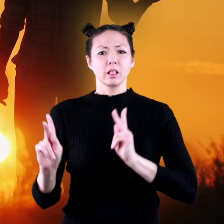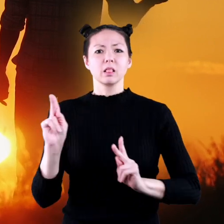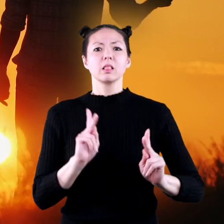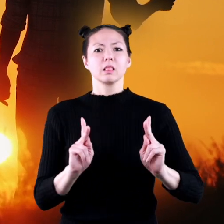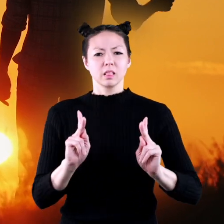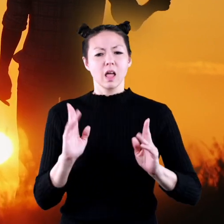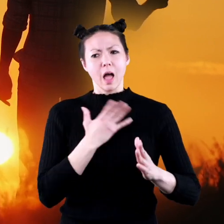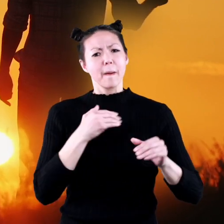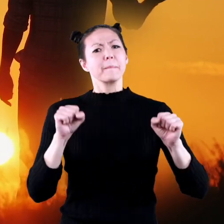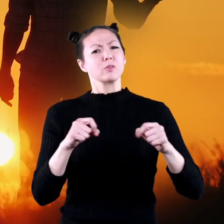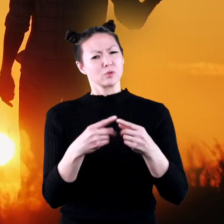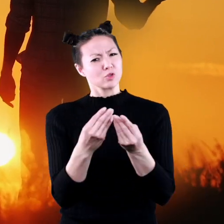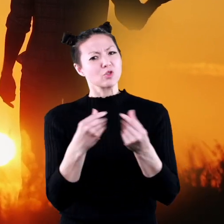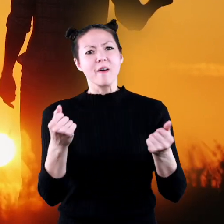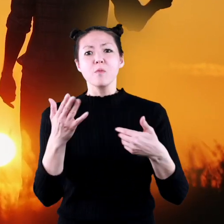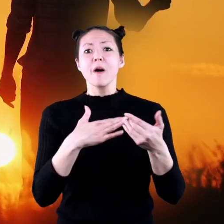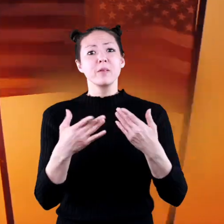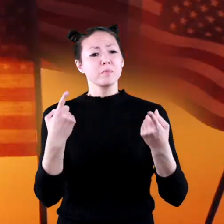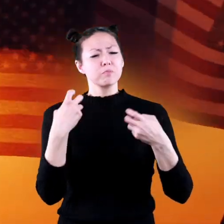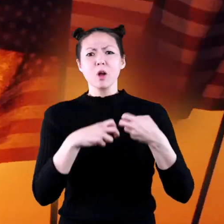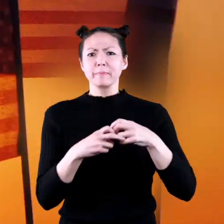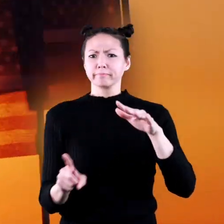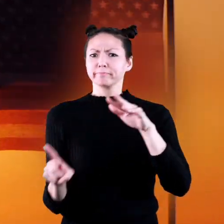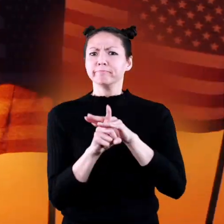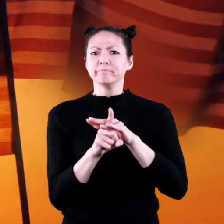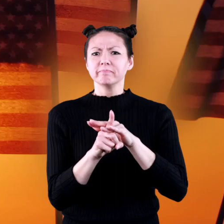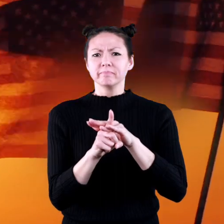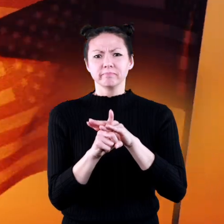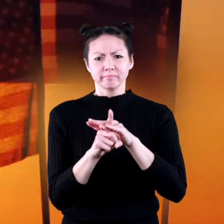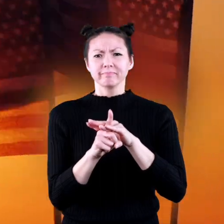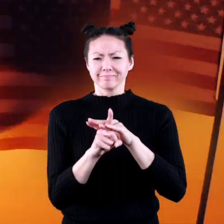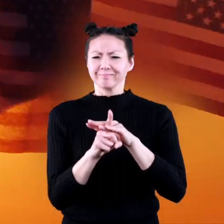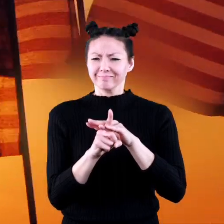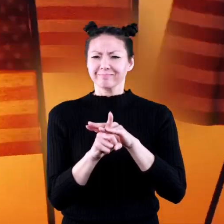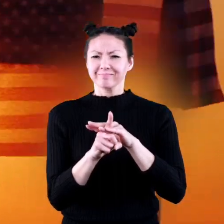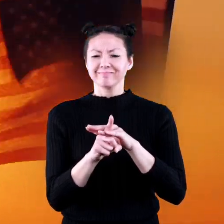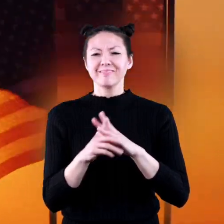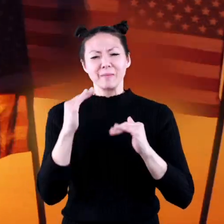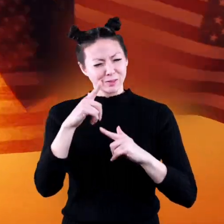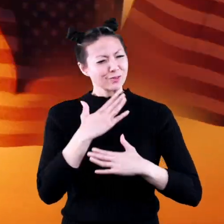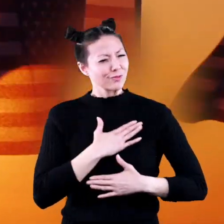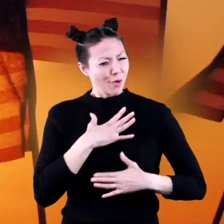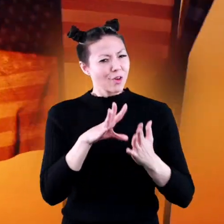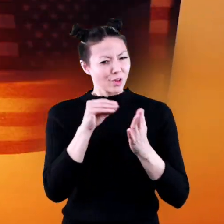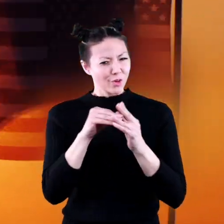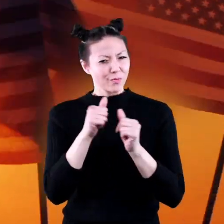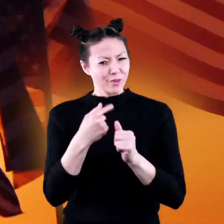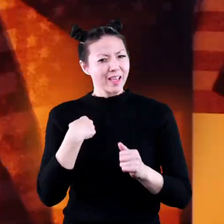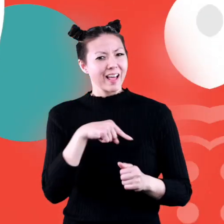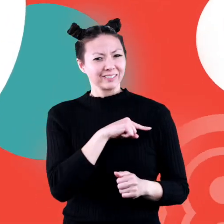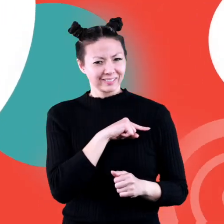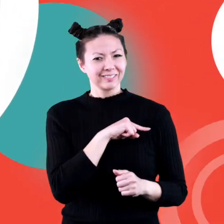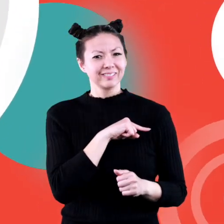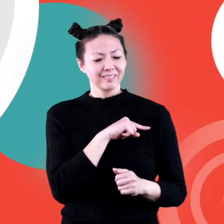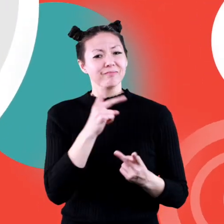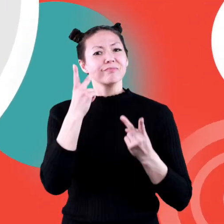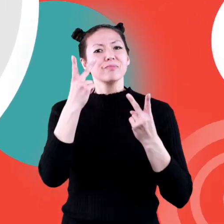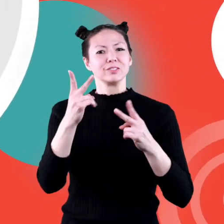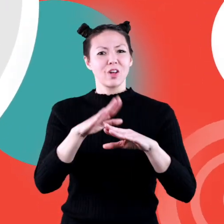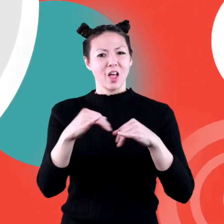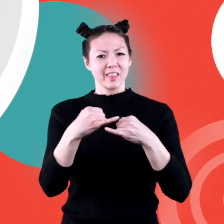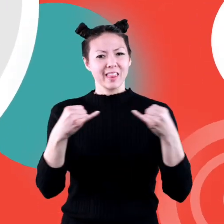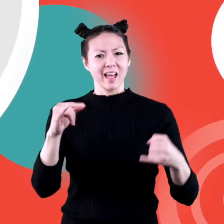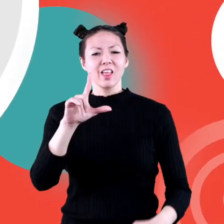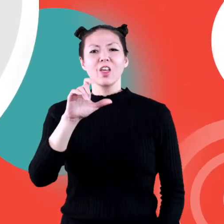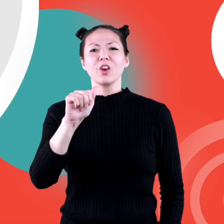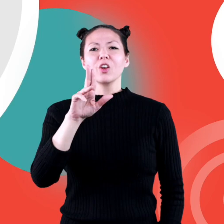the resilience of the American people and our ability to solve whatever problems come our way. Hope you had fun